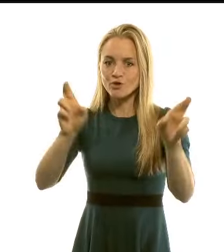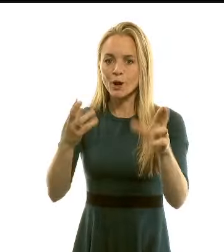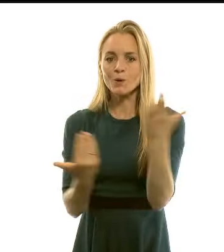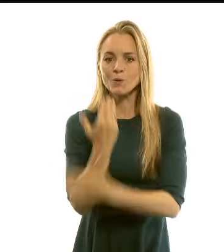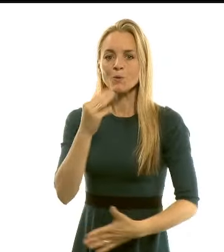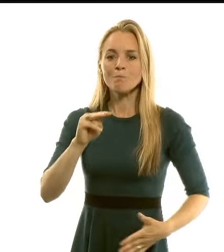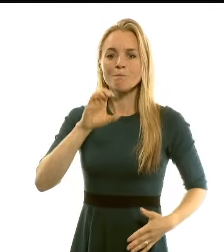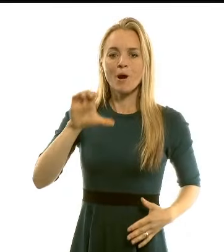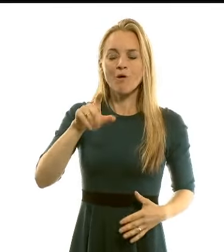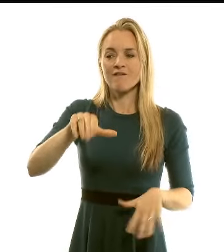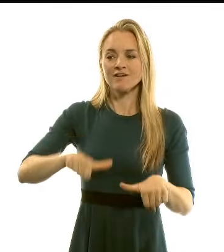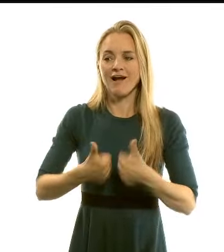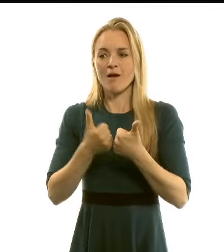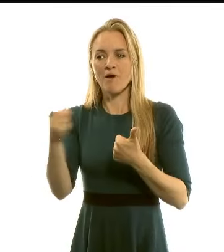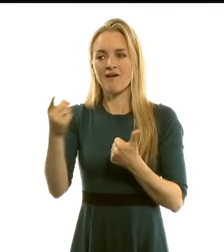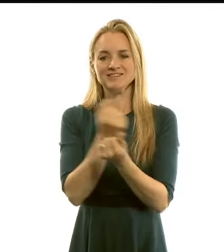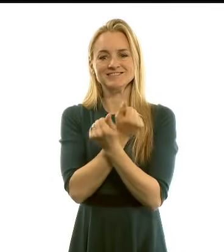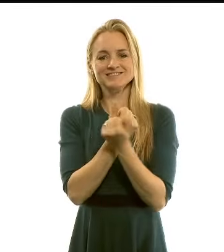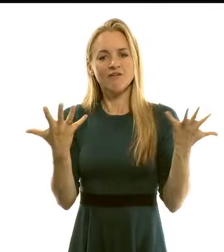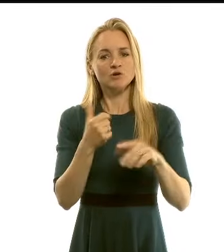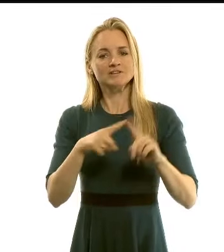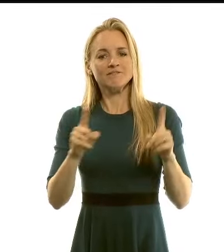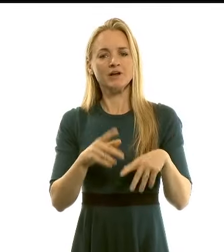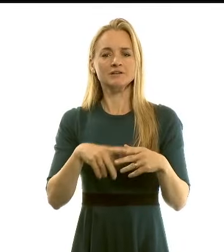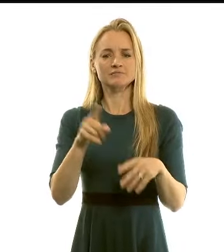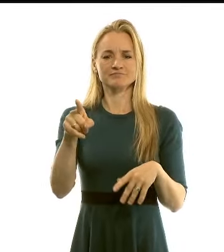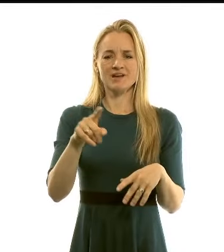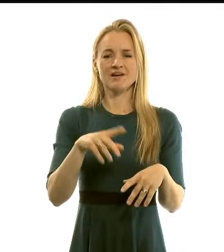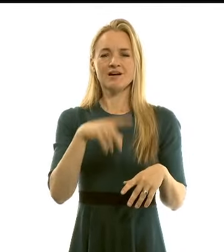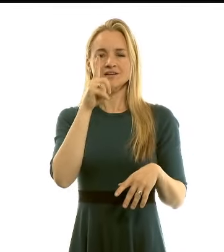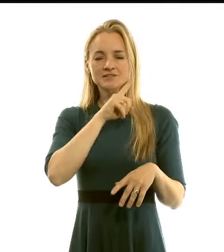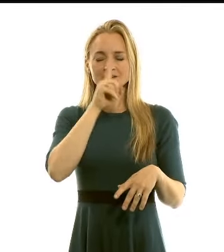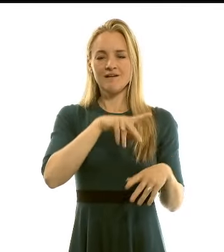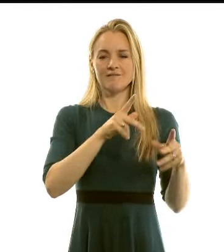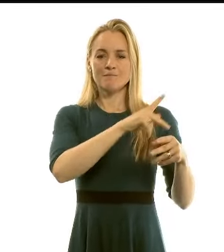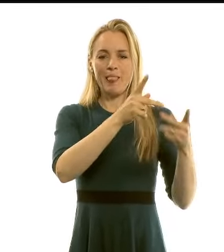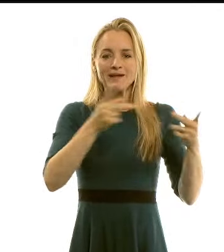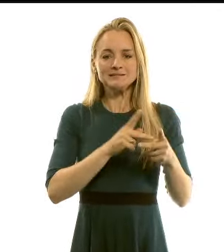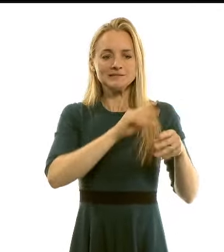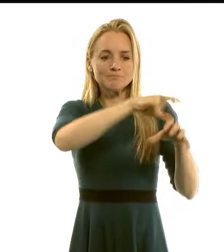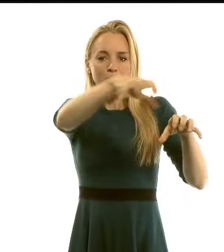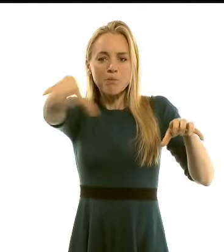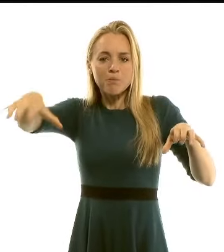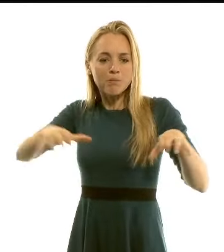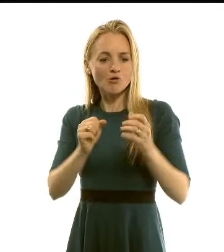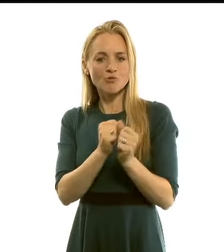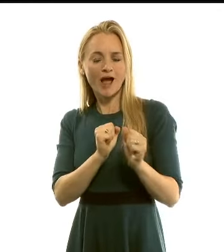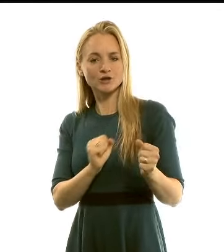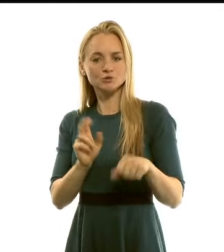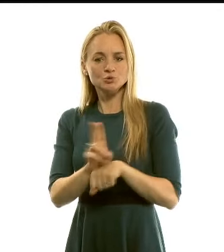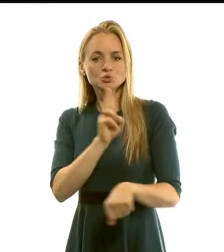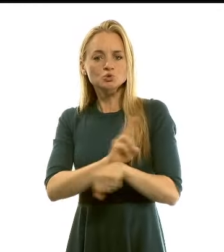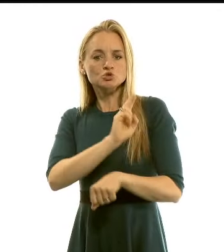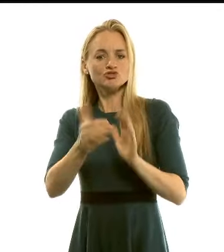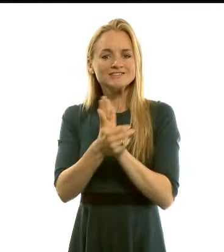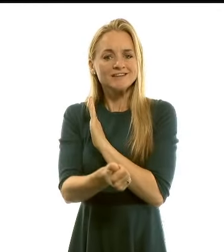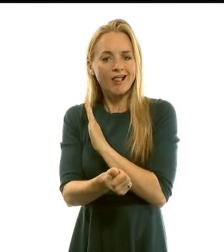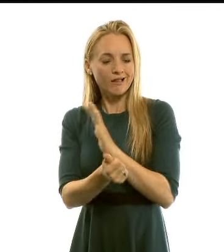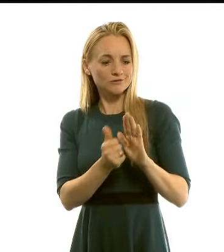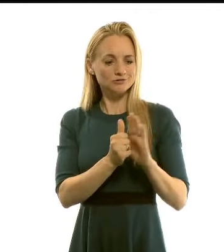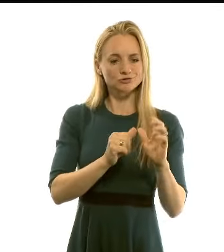beautiful dioramas that require players to use all the skills I just mentioned, plus physics and brick-by-brick building to help save this amusement